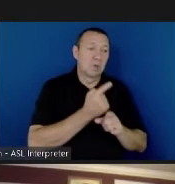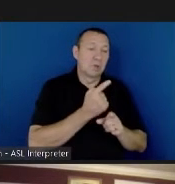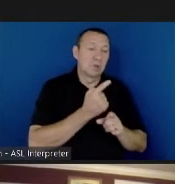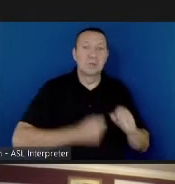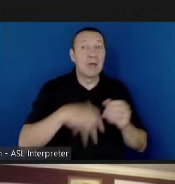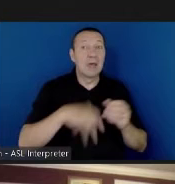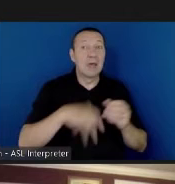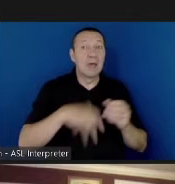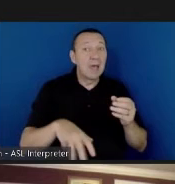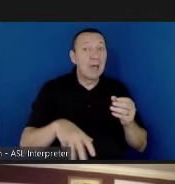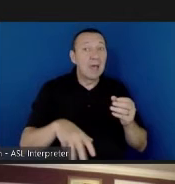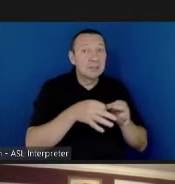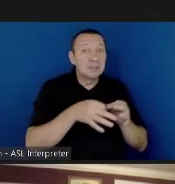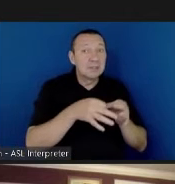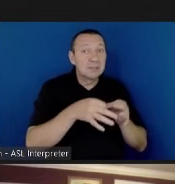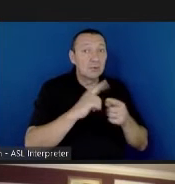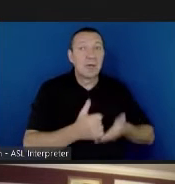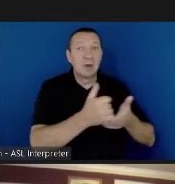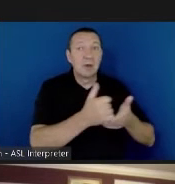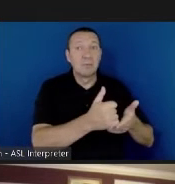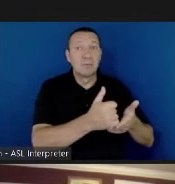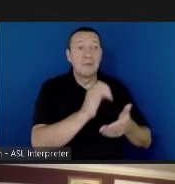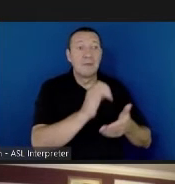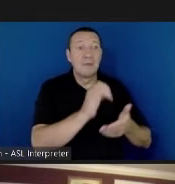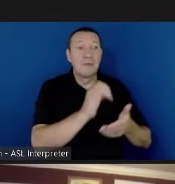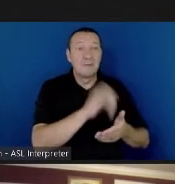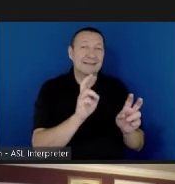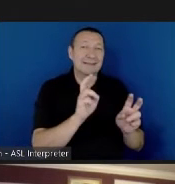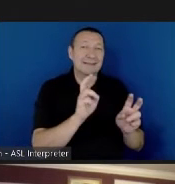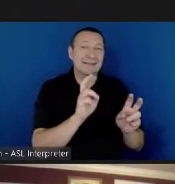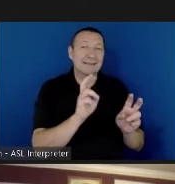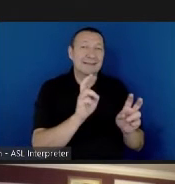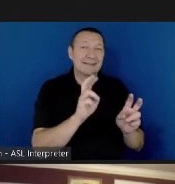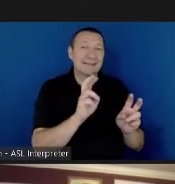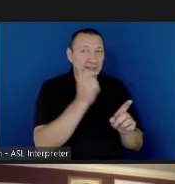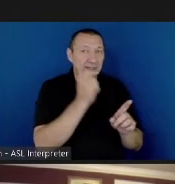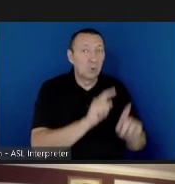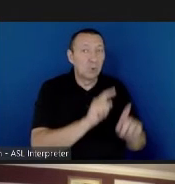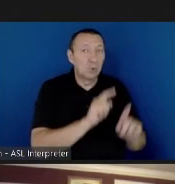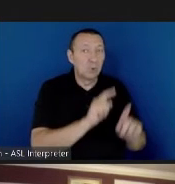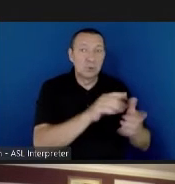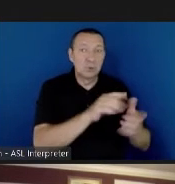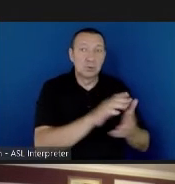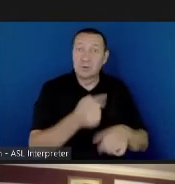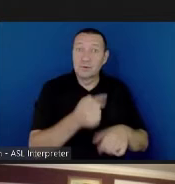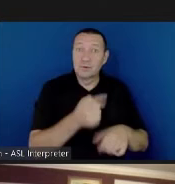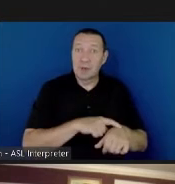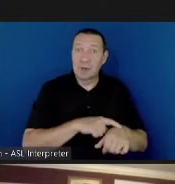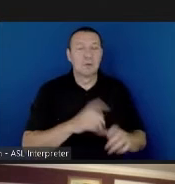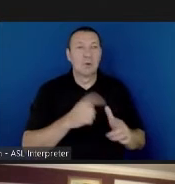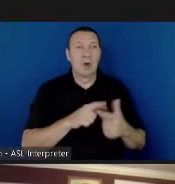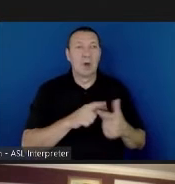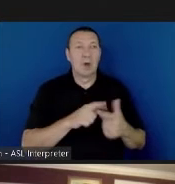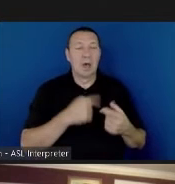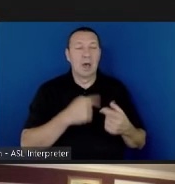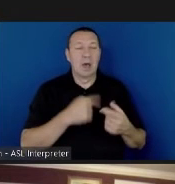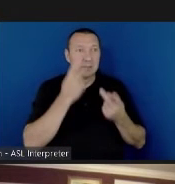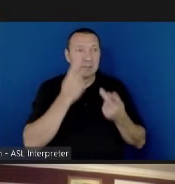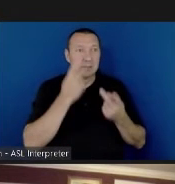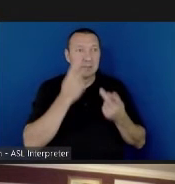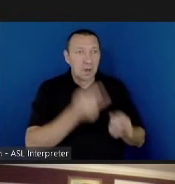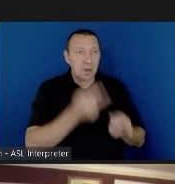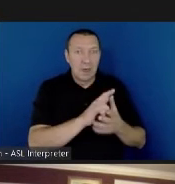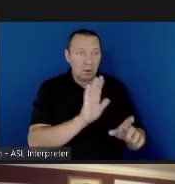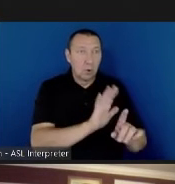Senegalese host sister go to school for the first time. So from that experience, I saw firsthand the impact that going to school could